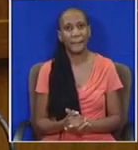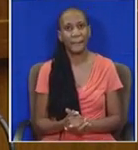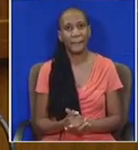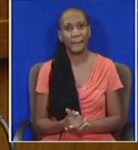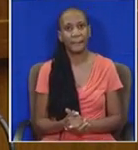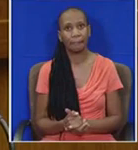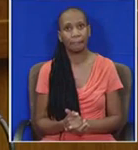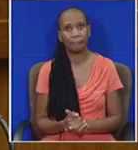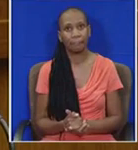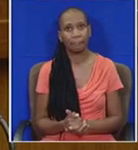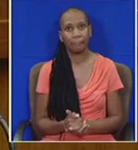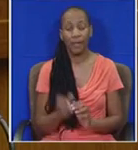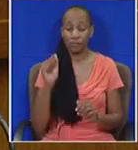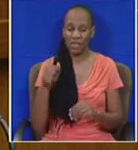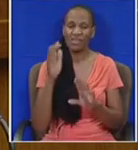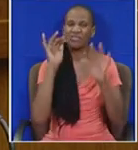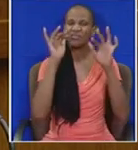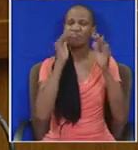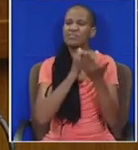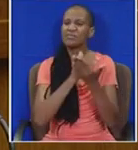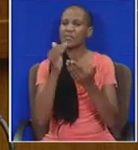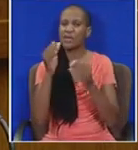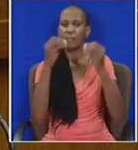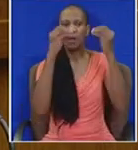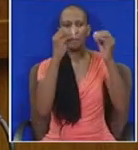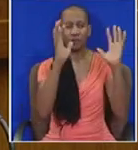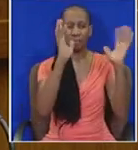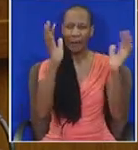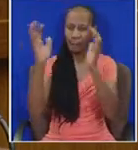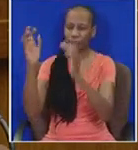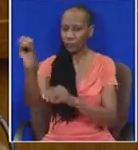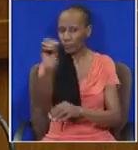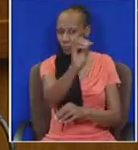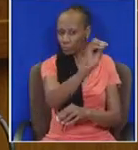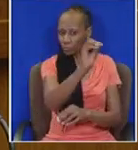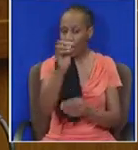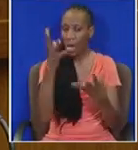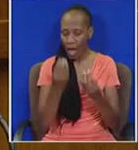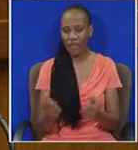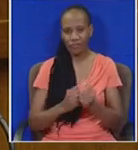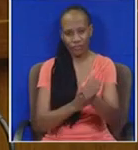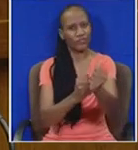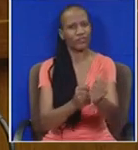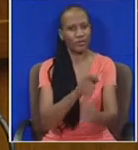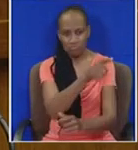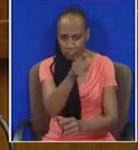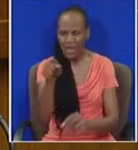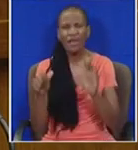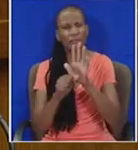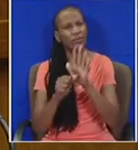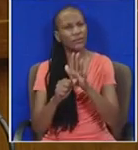Indeed, some of our big public companies are located strategically in sectors of significance in our